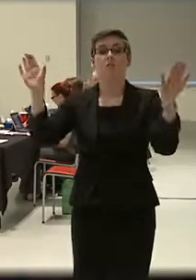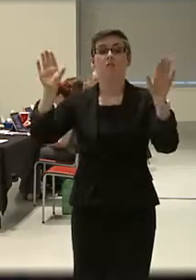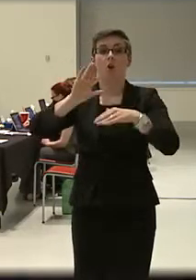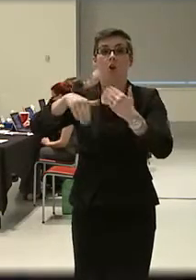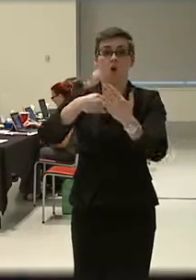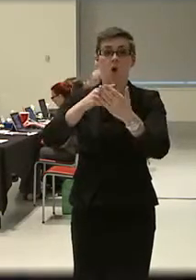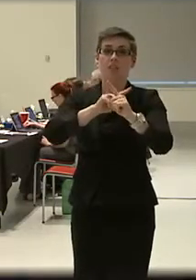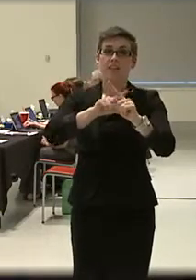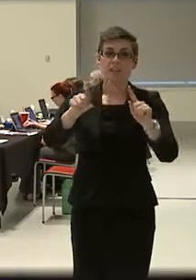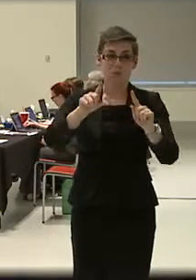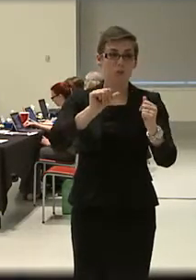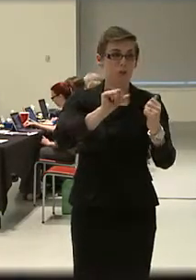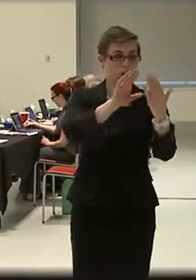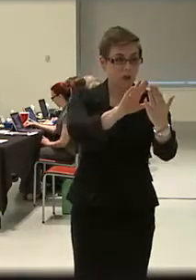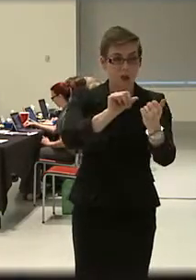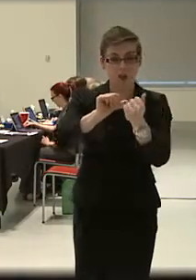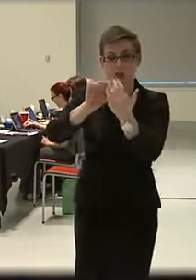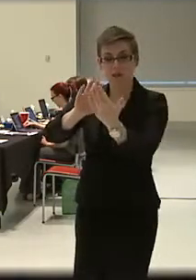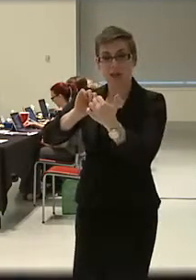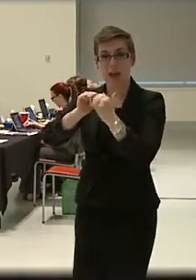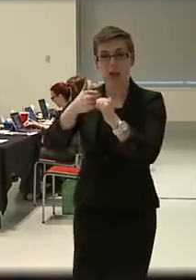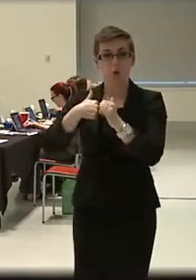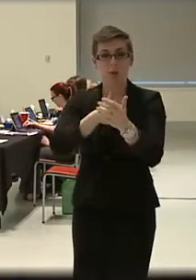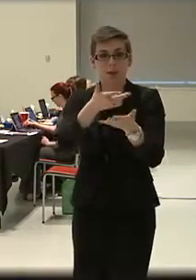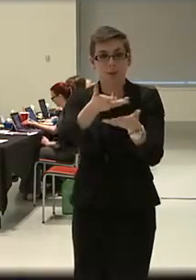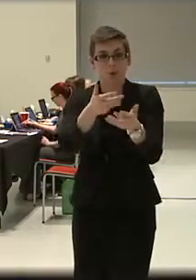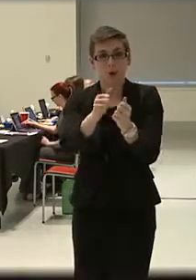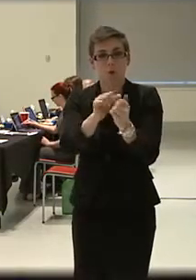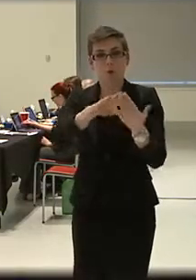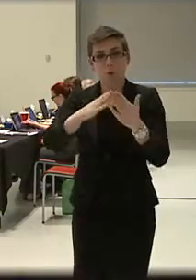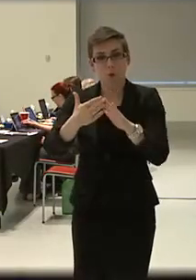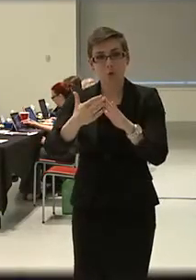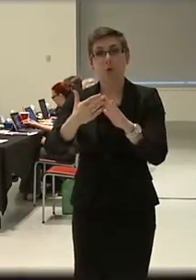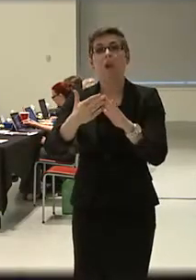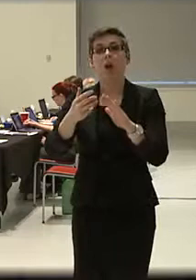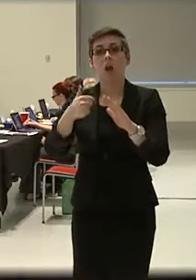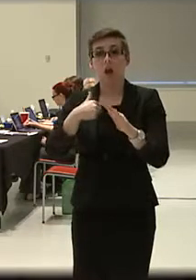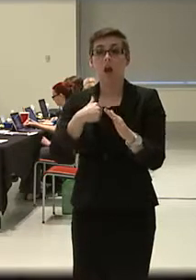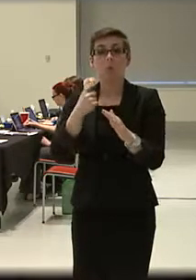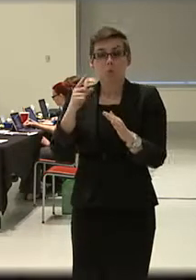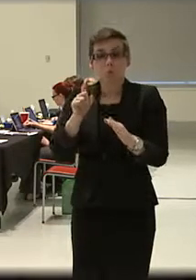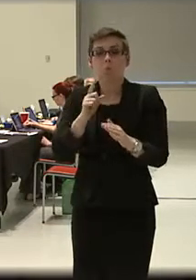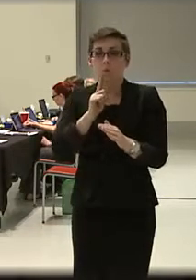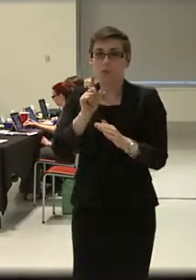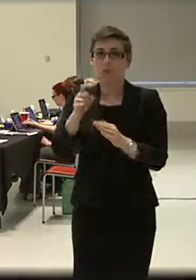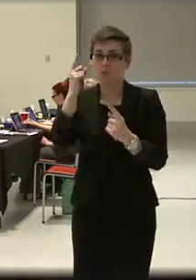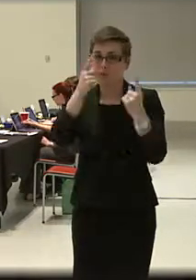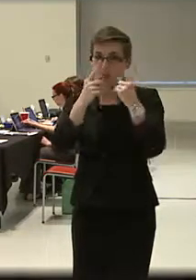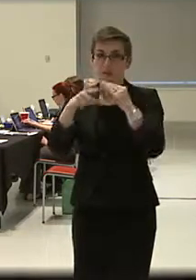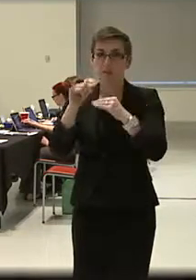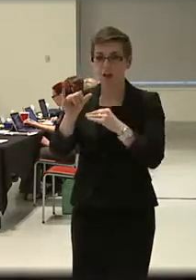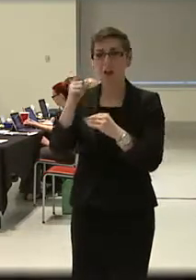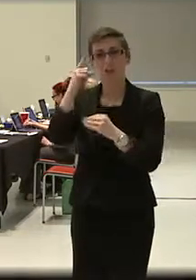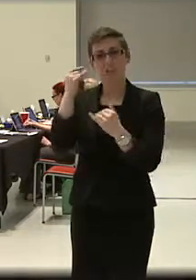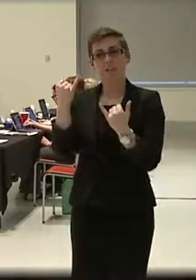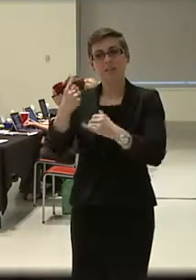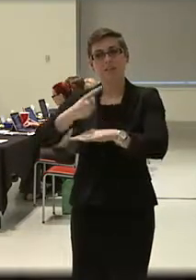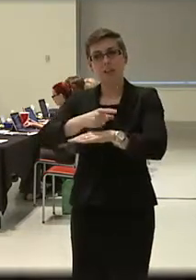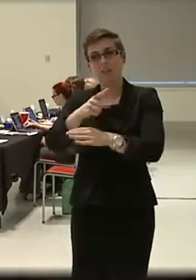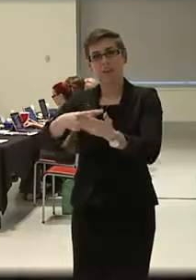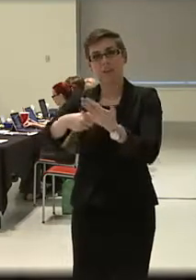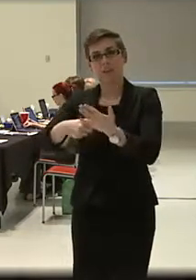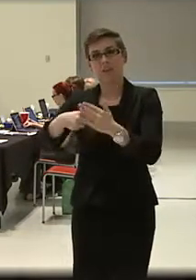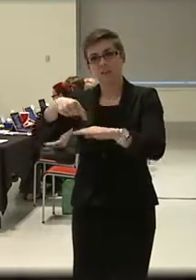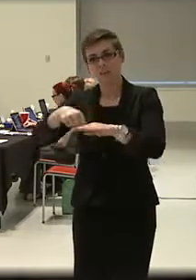to interact with our communities and to work with them. And I thank you so much for bringing that forward and to talk about those